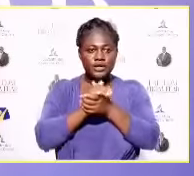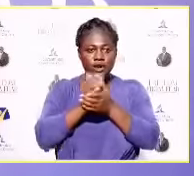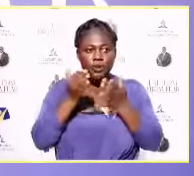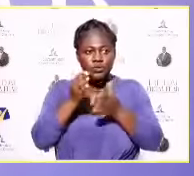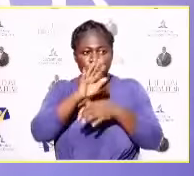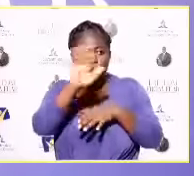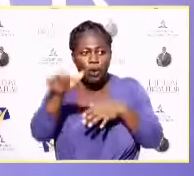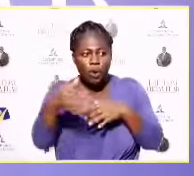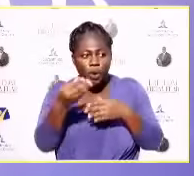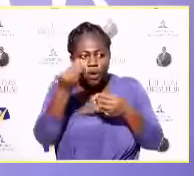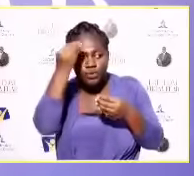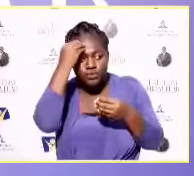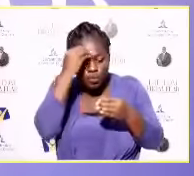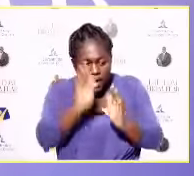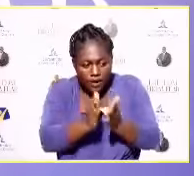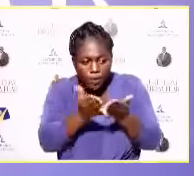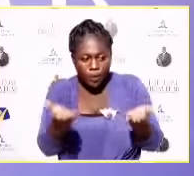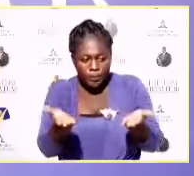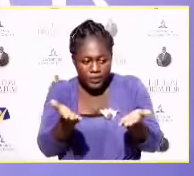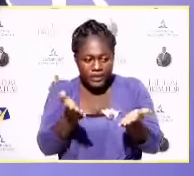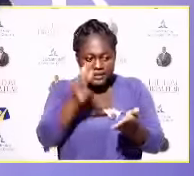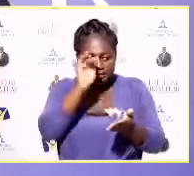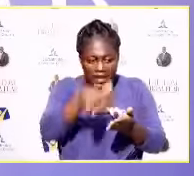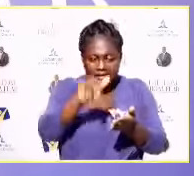it before I read it. So